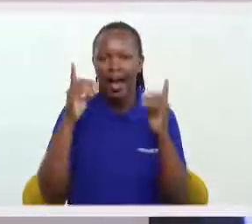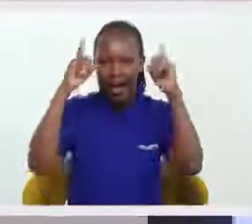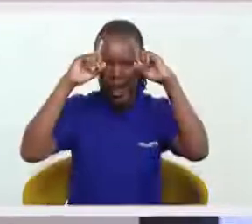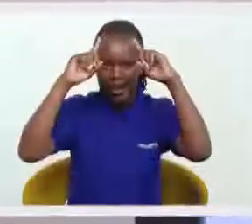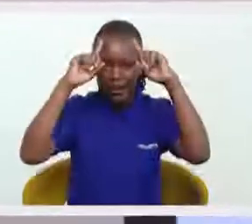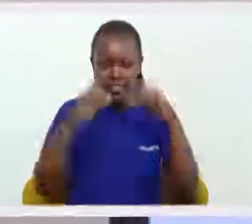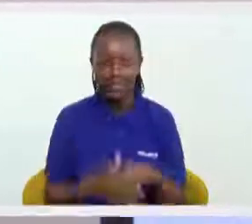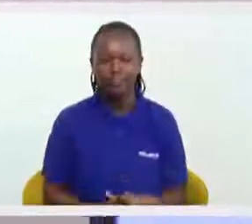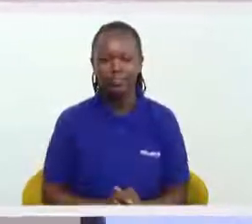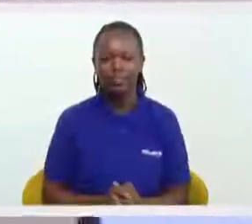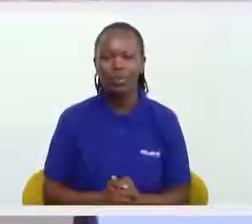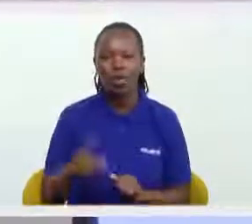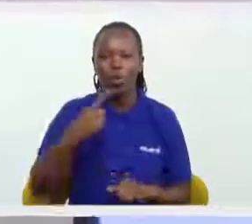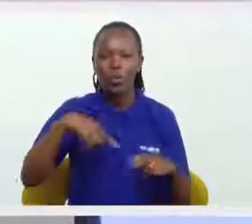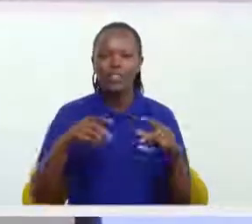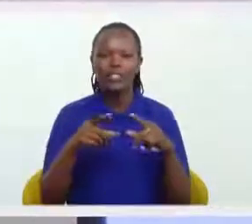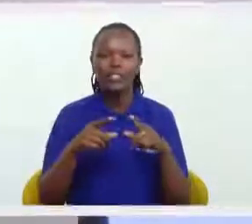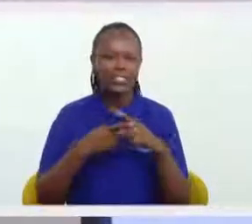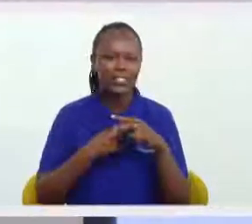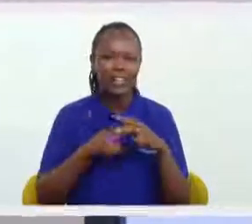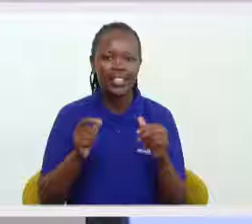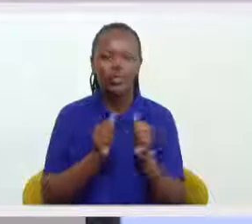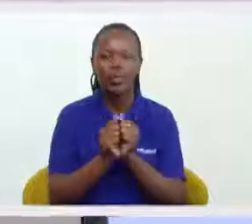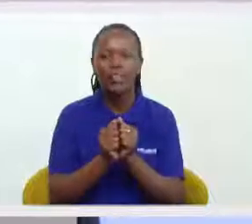We'll start with Captions.